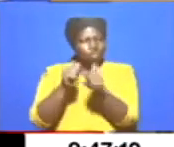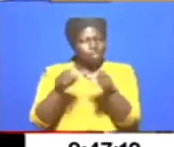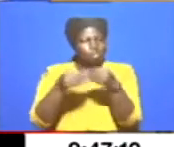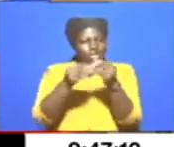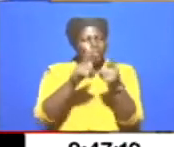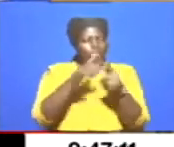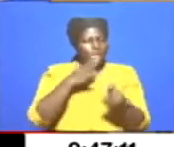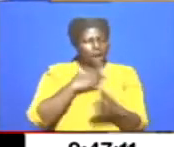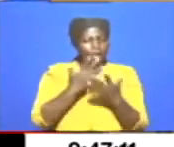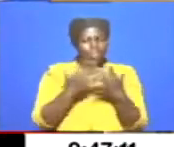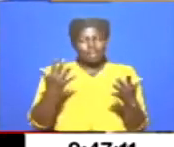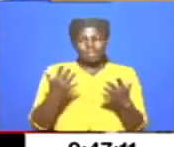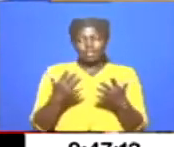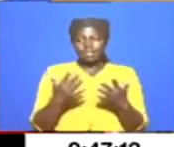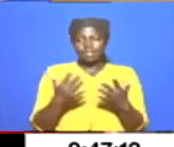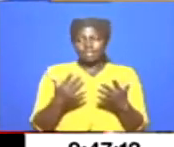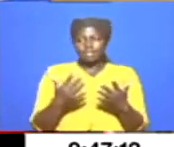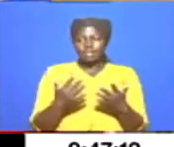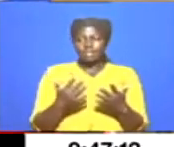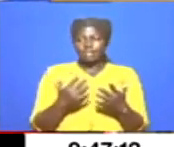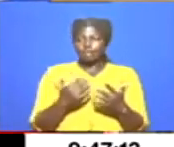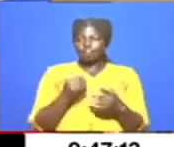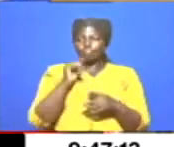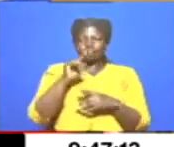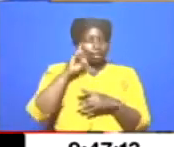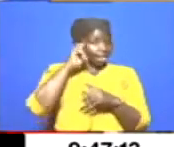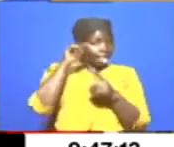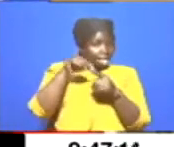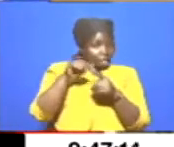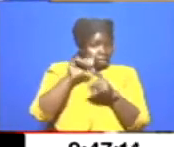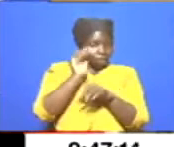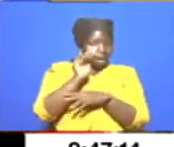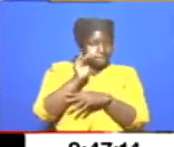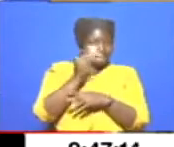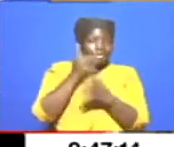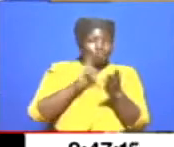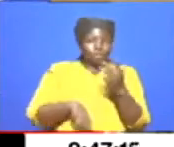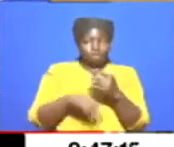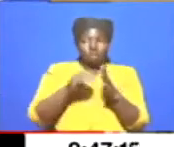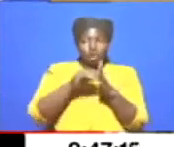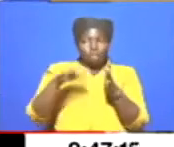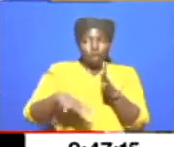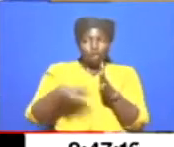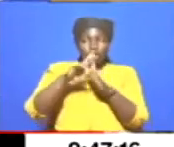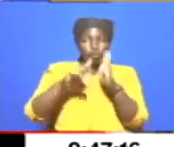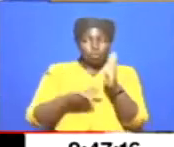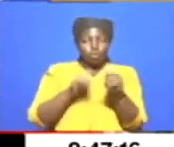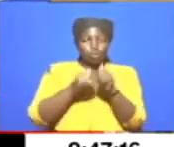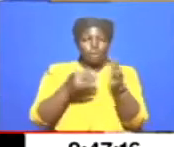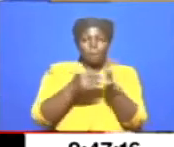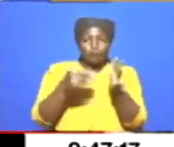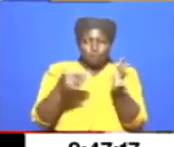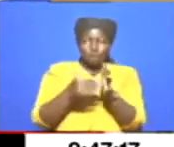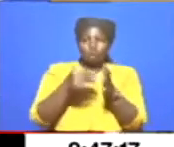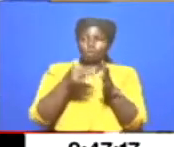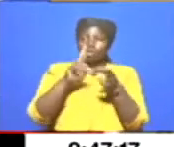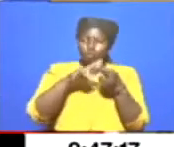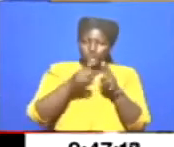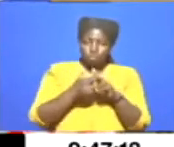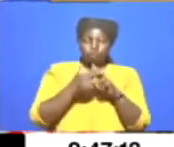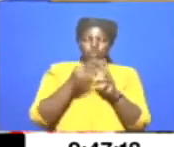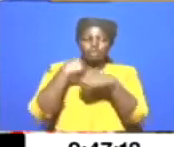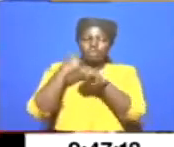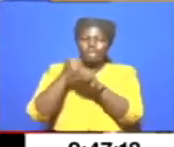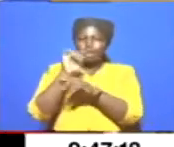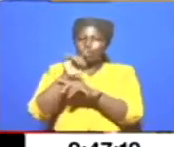peer and core as EBC is to remove those barriers that hinder trade, to harmonize standards, to harmonize our SPS